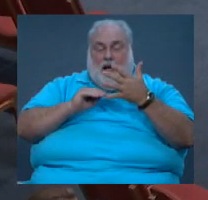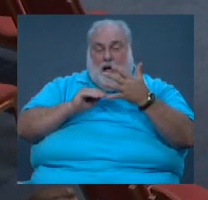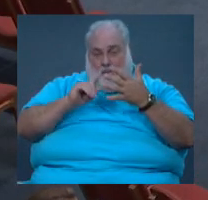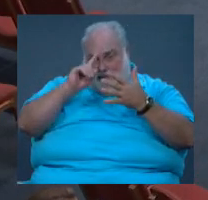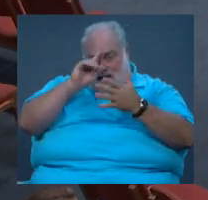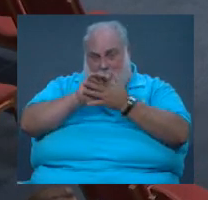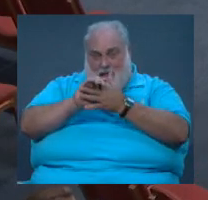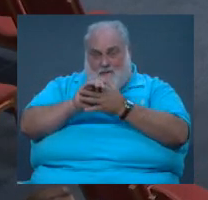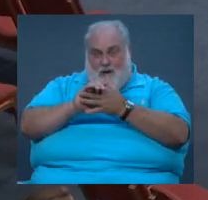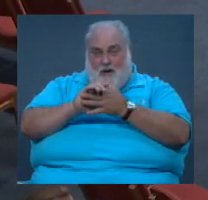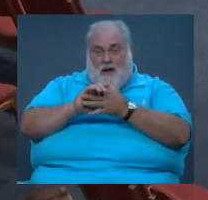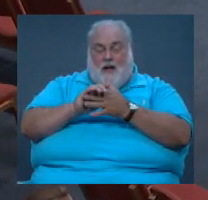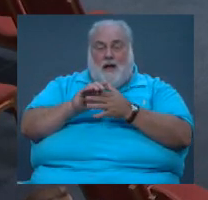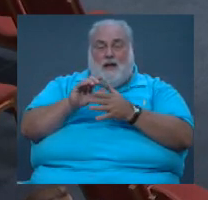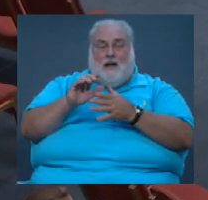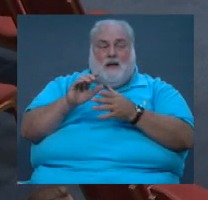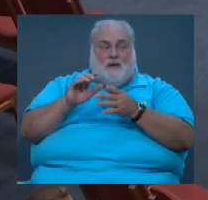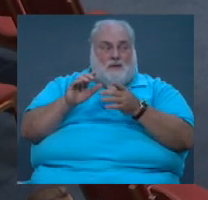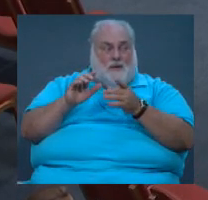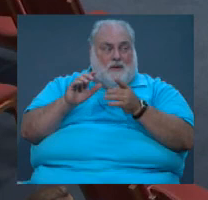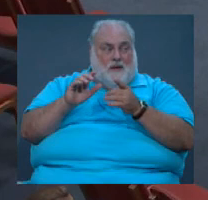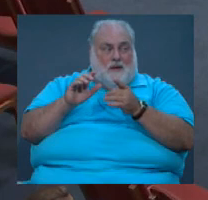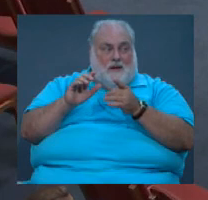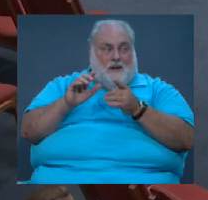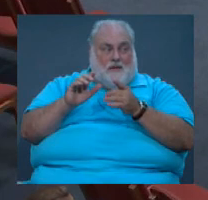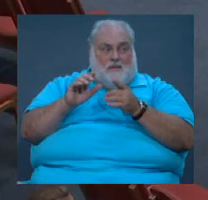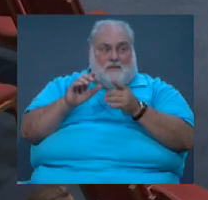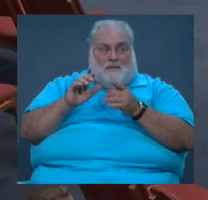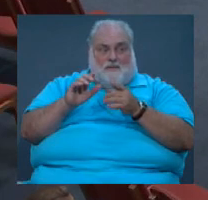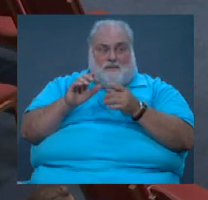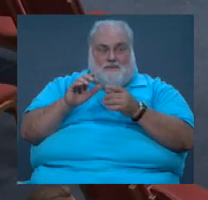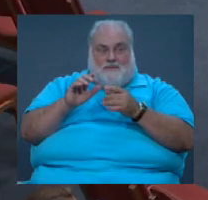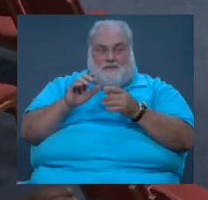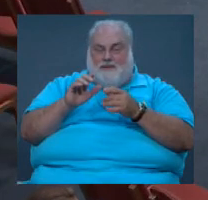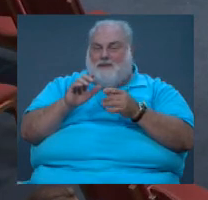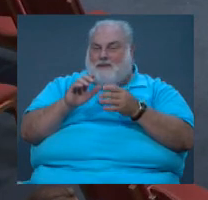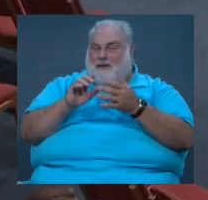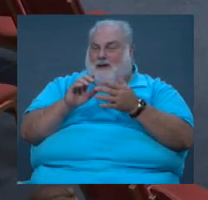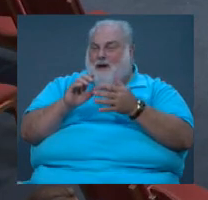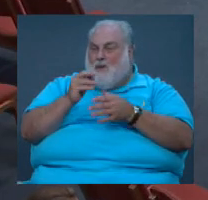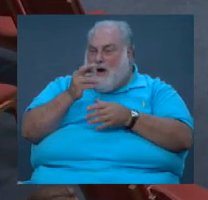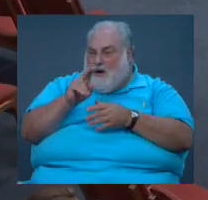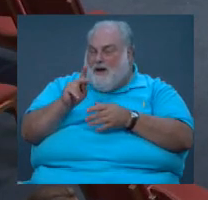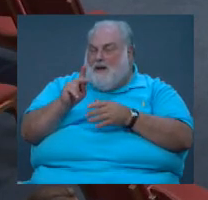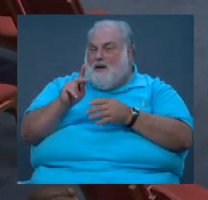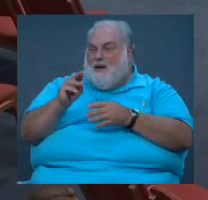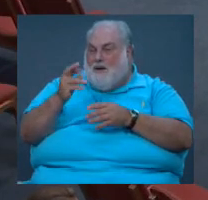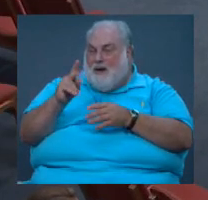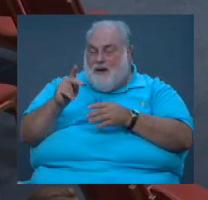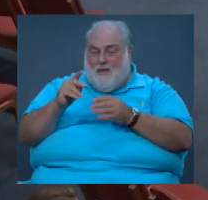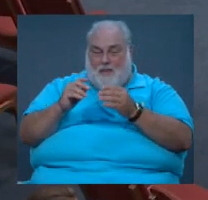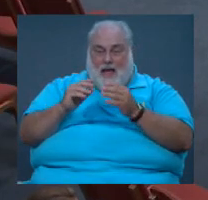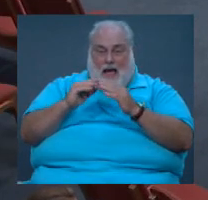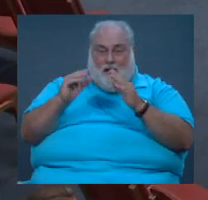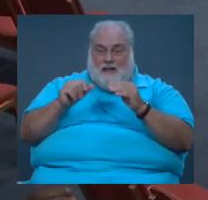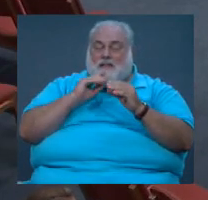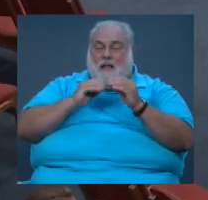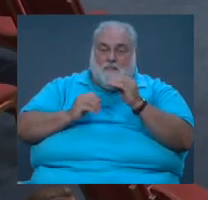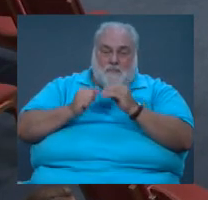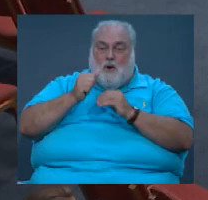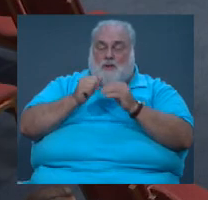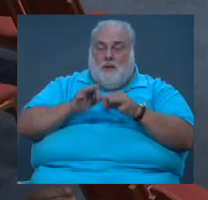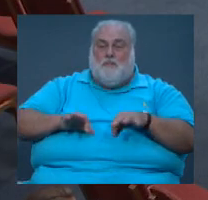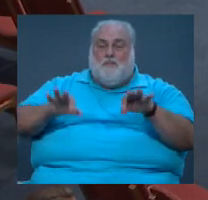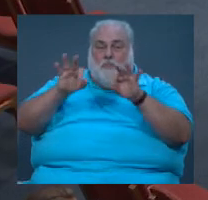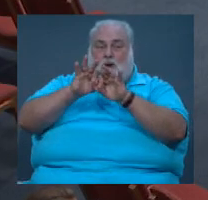think Director Wright and Director Wyrick and most all of us on this panel believe that housing is one of the most important things in our city